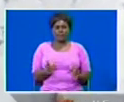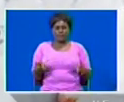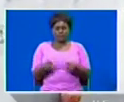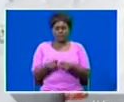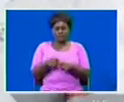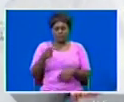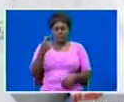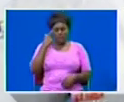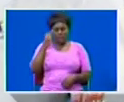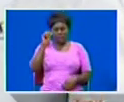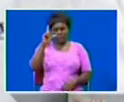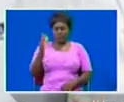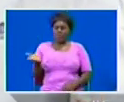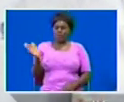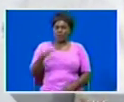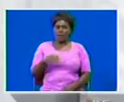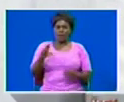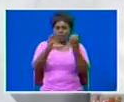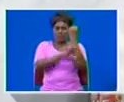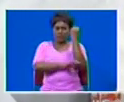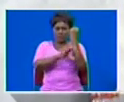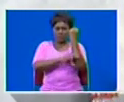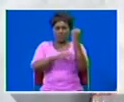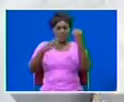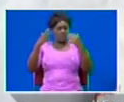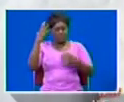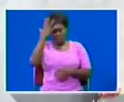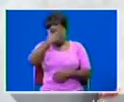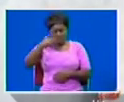eye-opener. Traveling the country, it's amazing, we have a beautiful country,